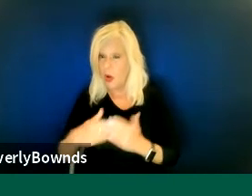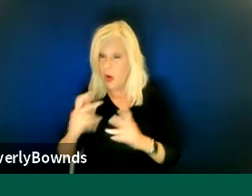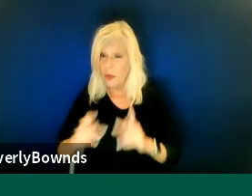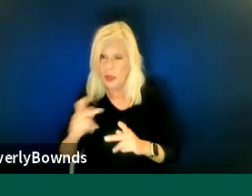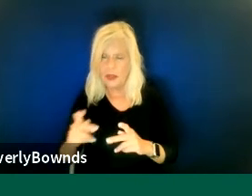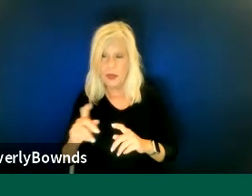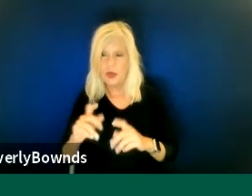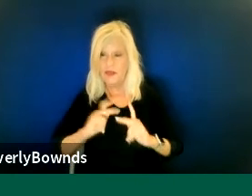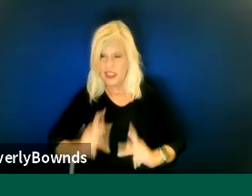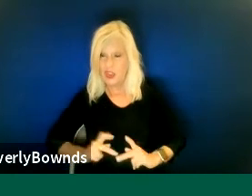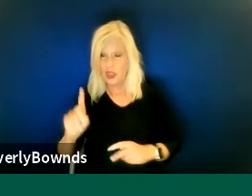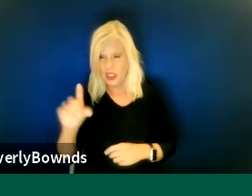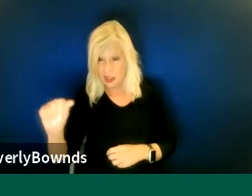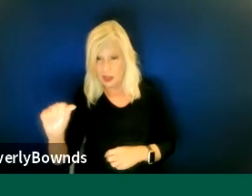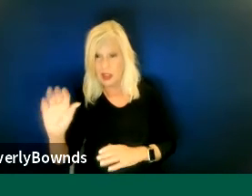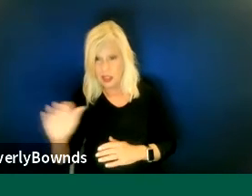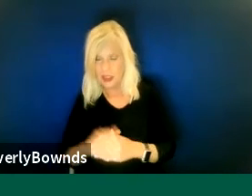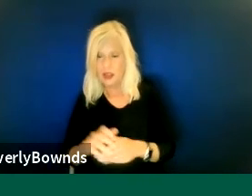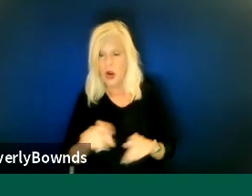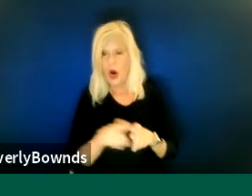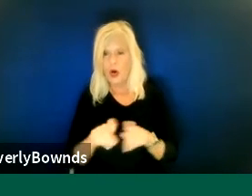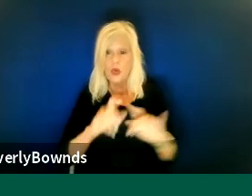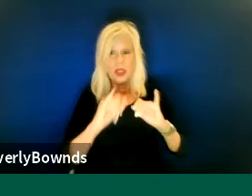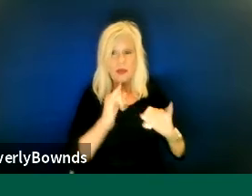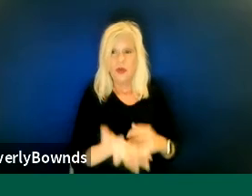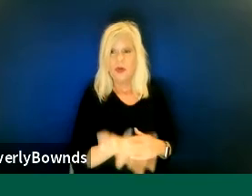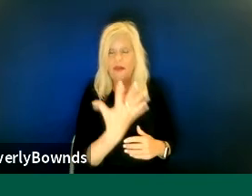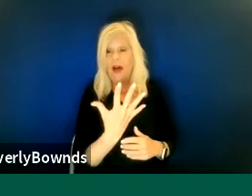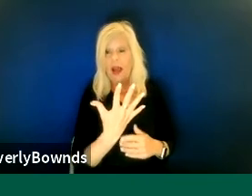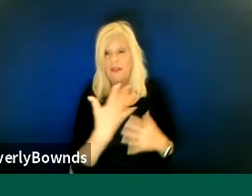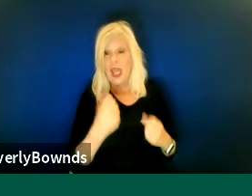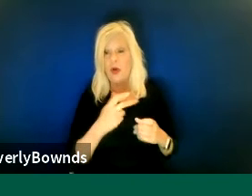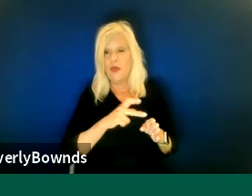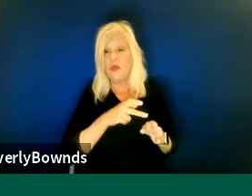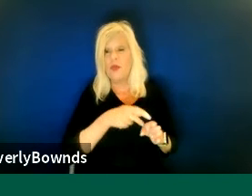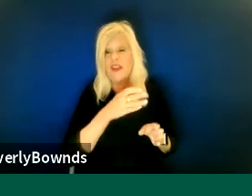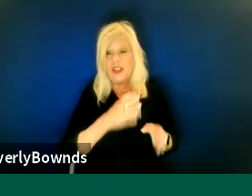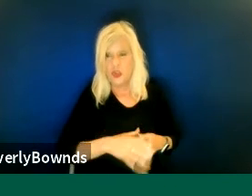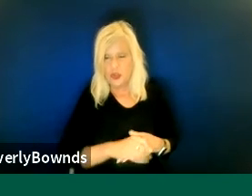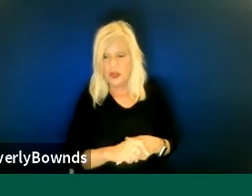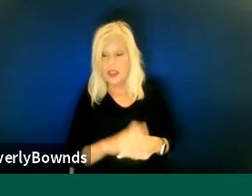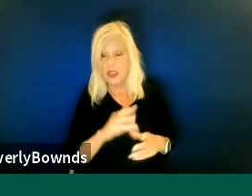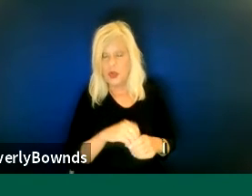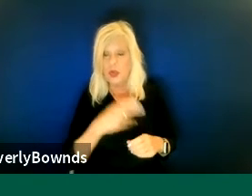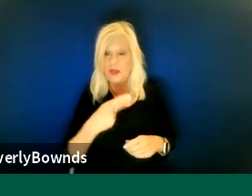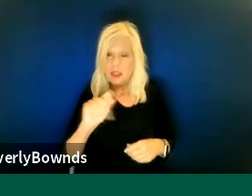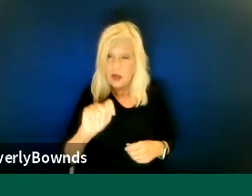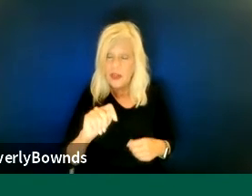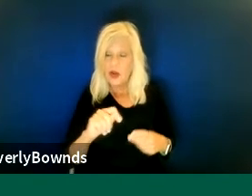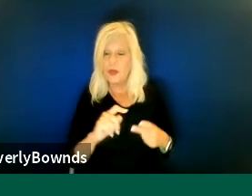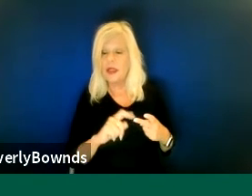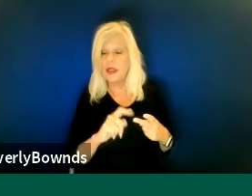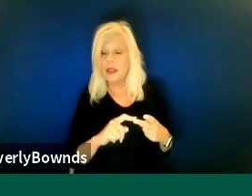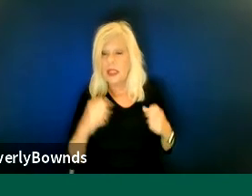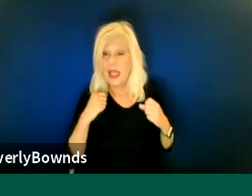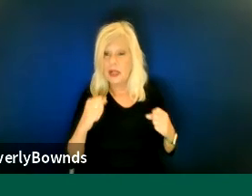physical disability. And we also interviewed 5 health professionals, which included physical therapists,